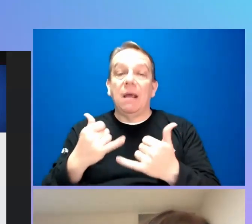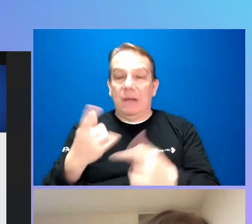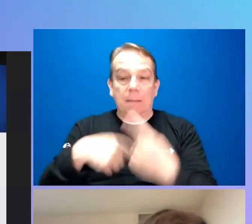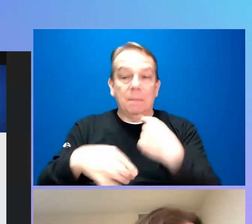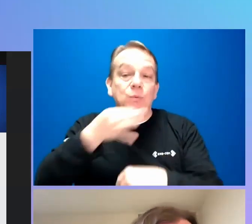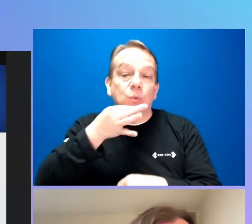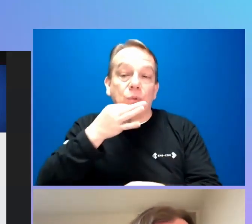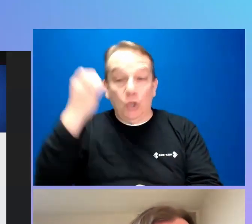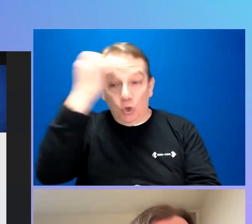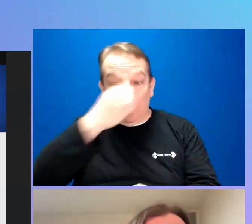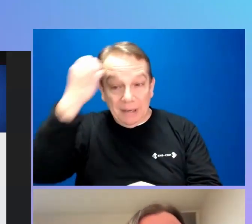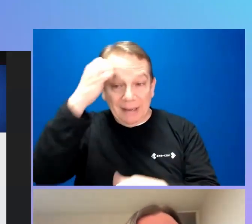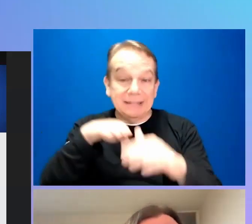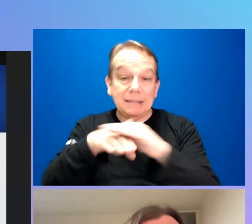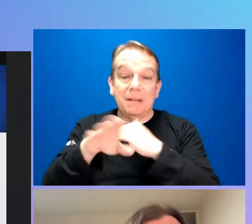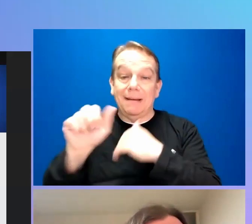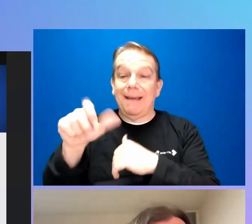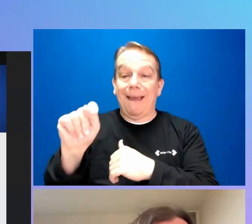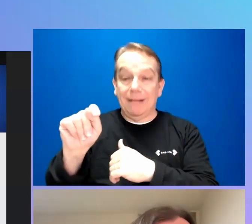as well.